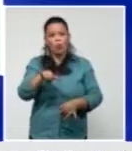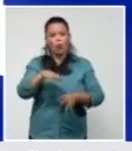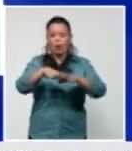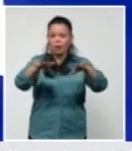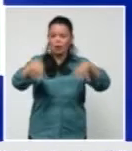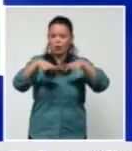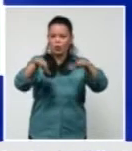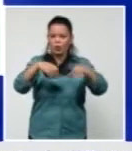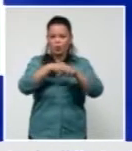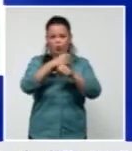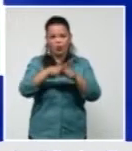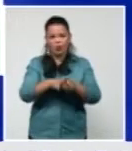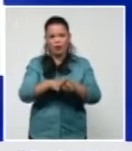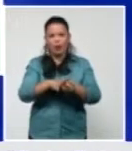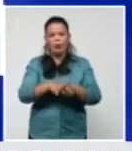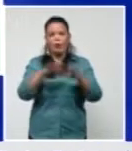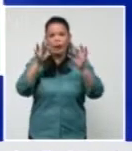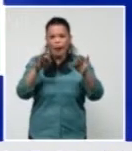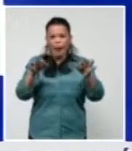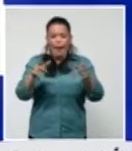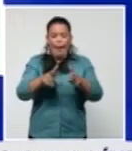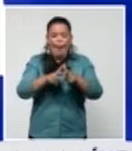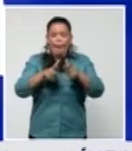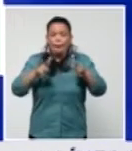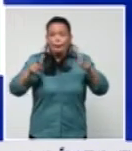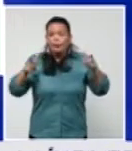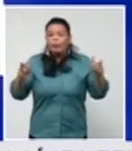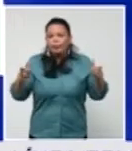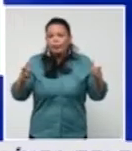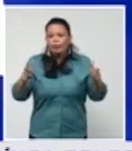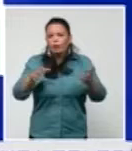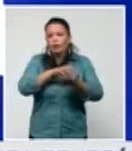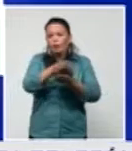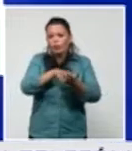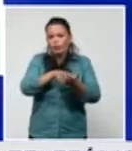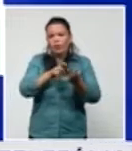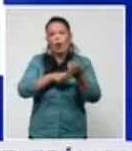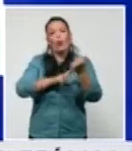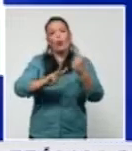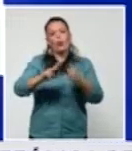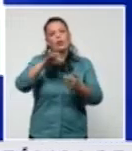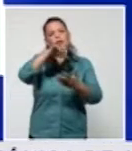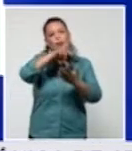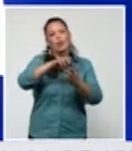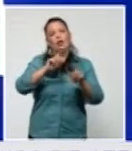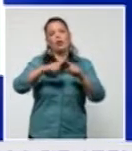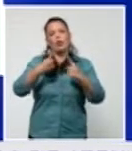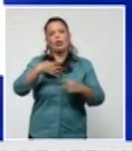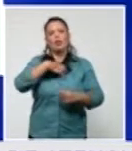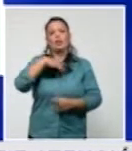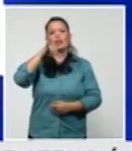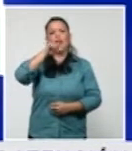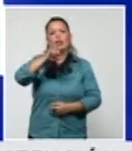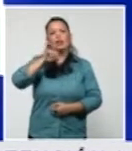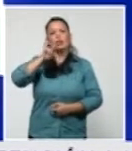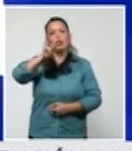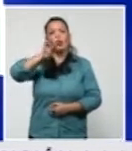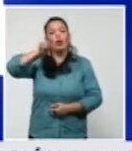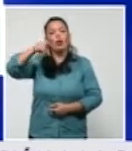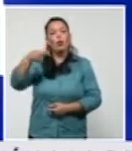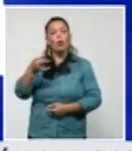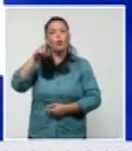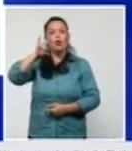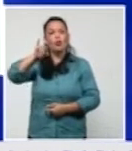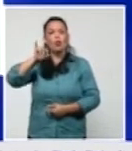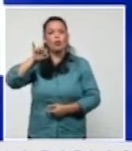a rate of 26.54. Then Sancti Spiritus with 21.68,